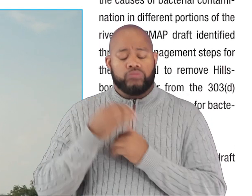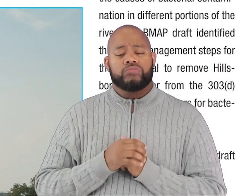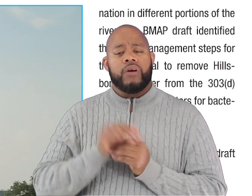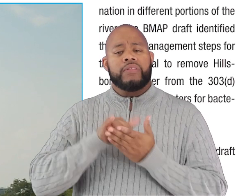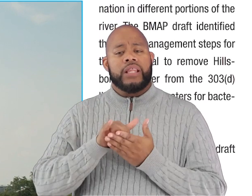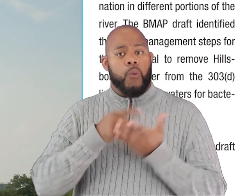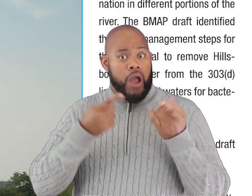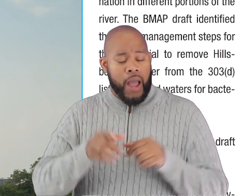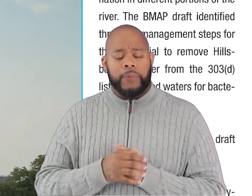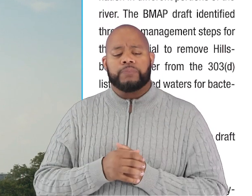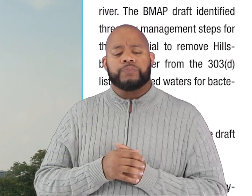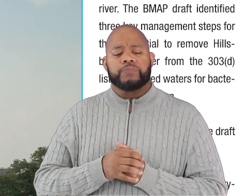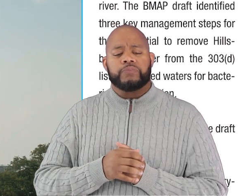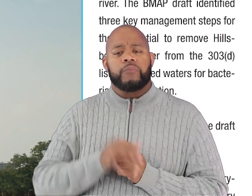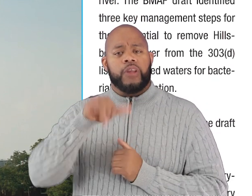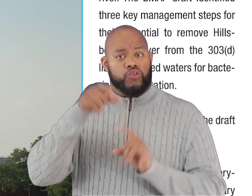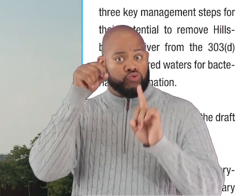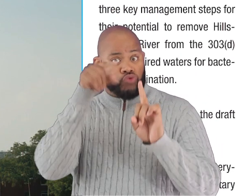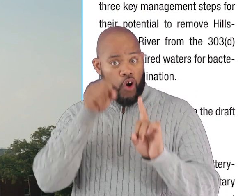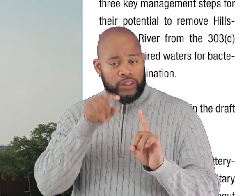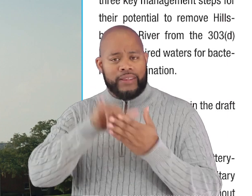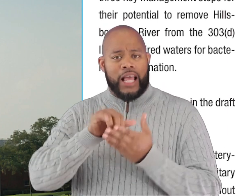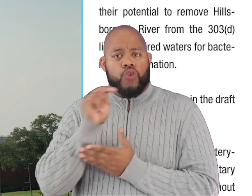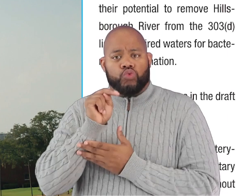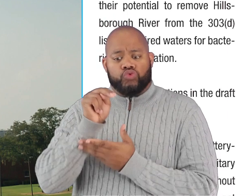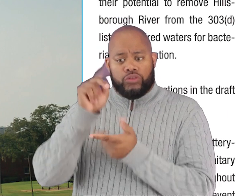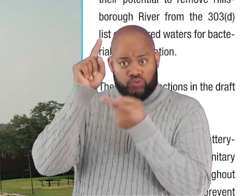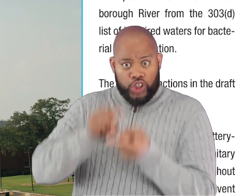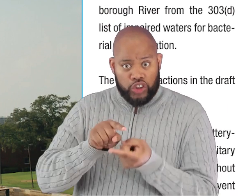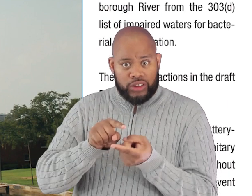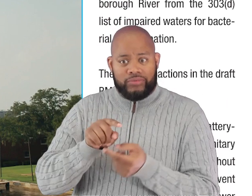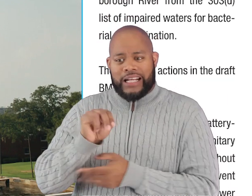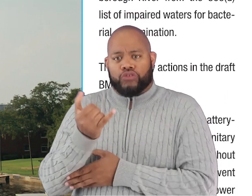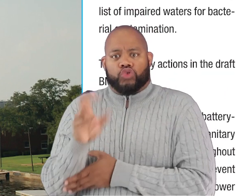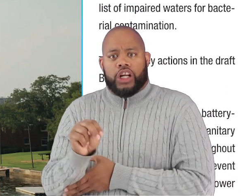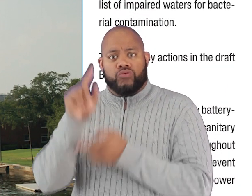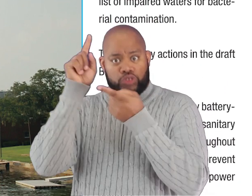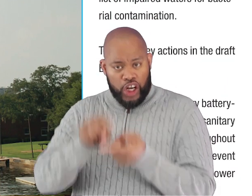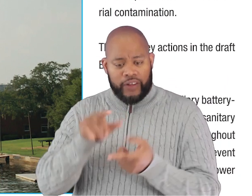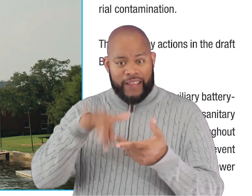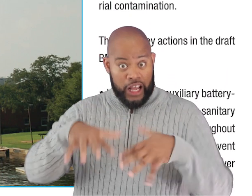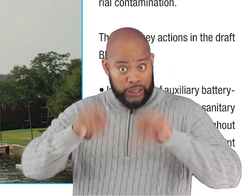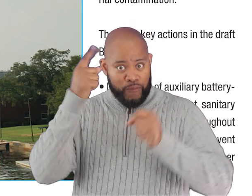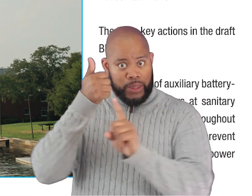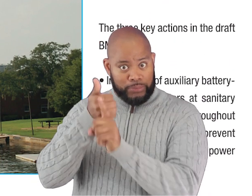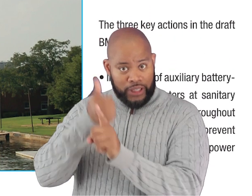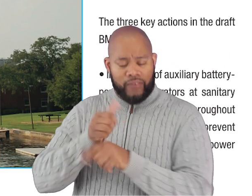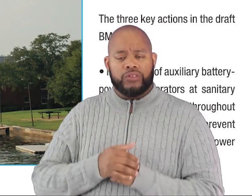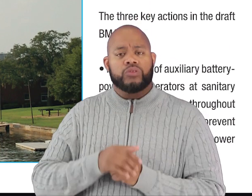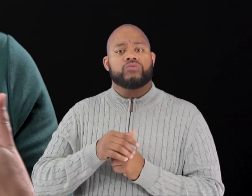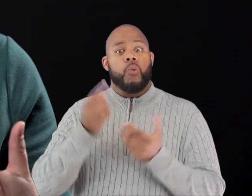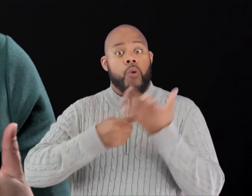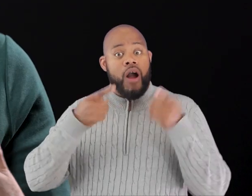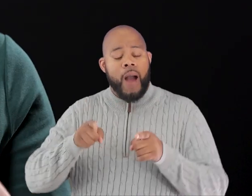where essentially those targets, those nutrient reduction targets and those nitrogen load targets that they adopted for